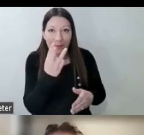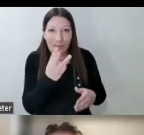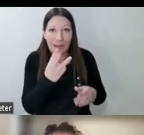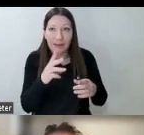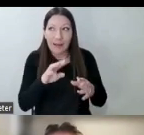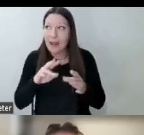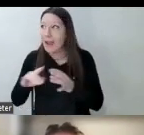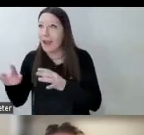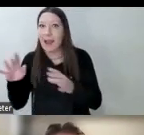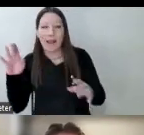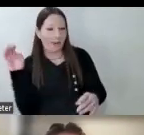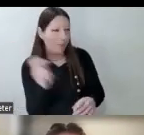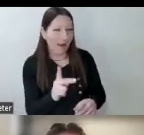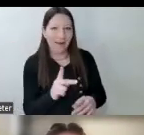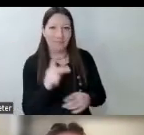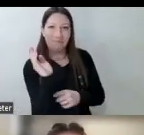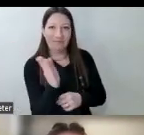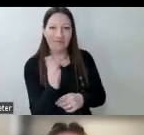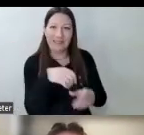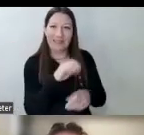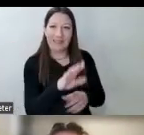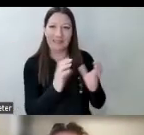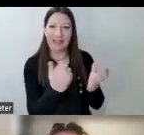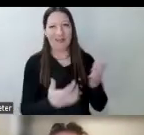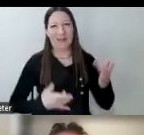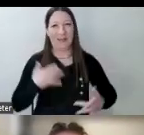class and with everyone else in attendance.